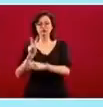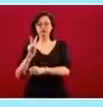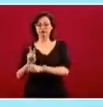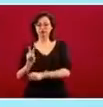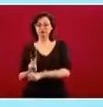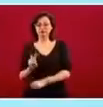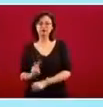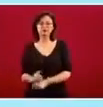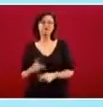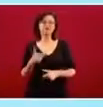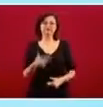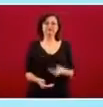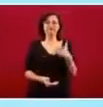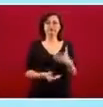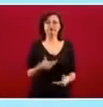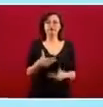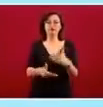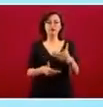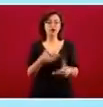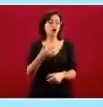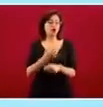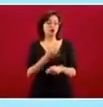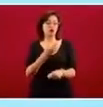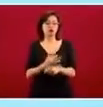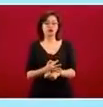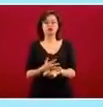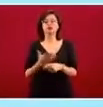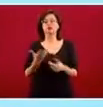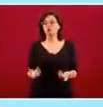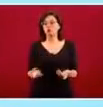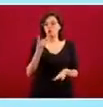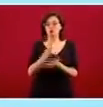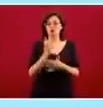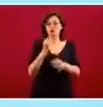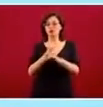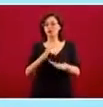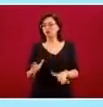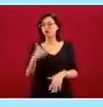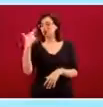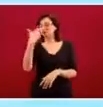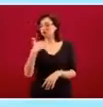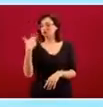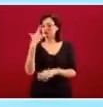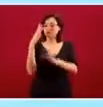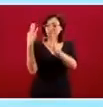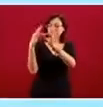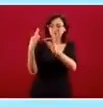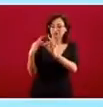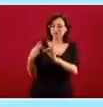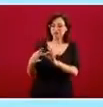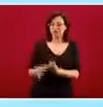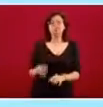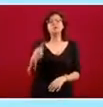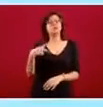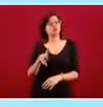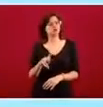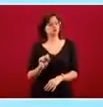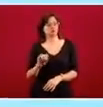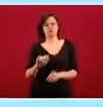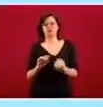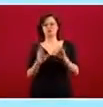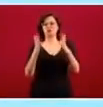has led us to a period of validation of information. That is why we don't have more